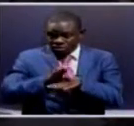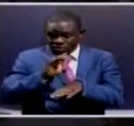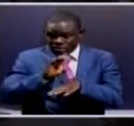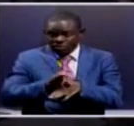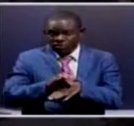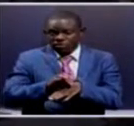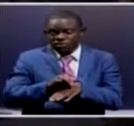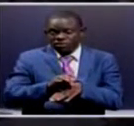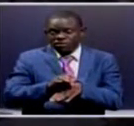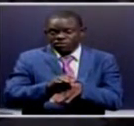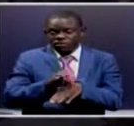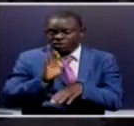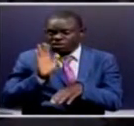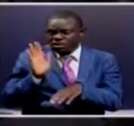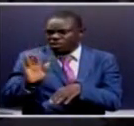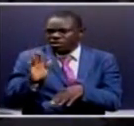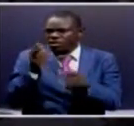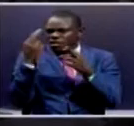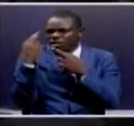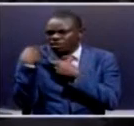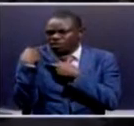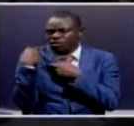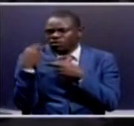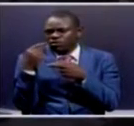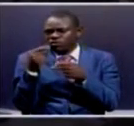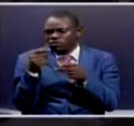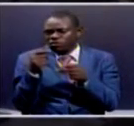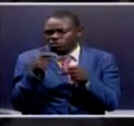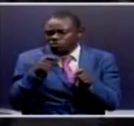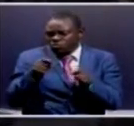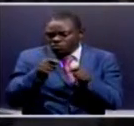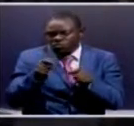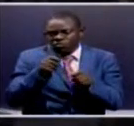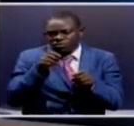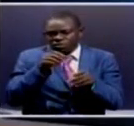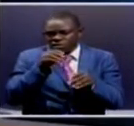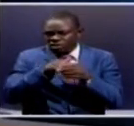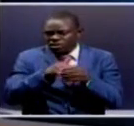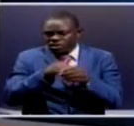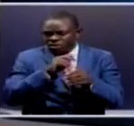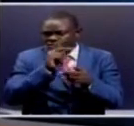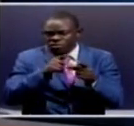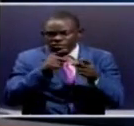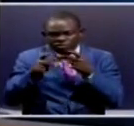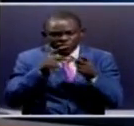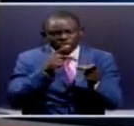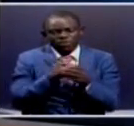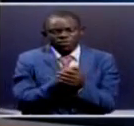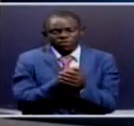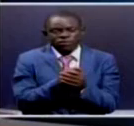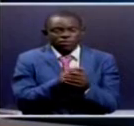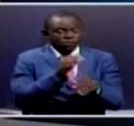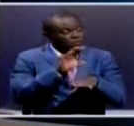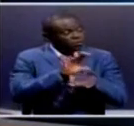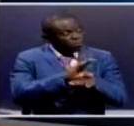the role that the church as chair of this process should be playing. You do not believe the church has a prophetic voice